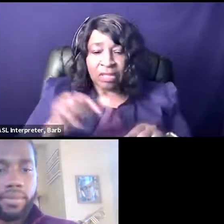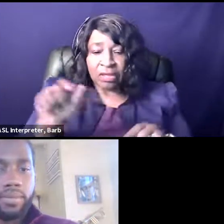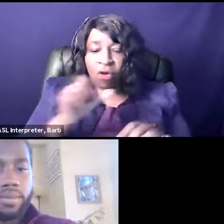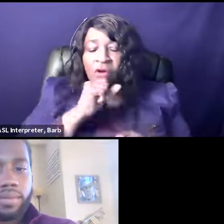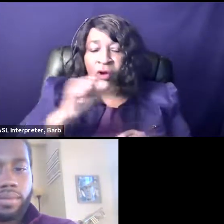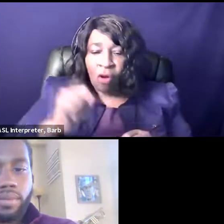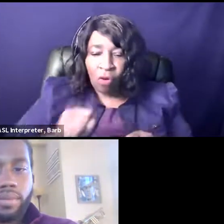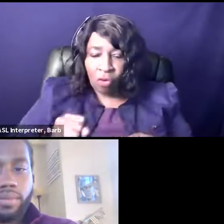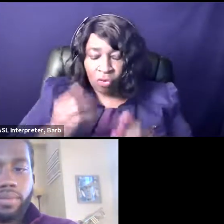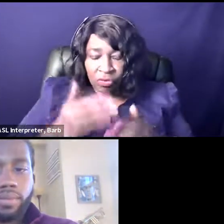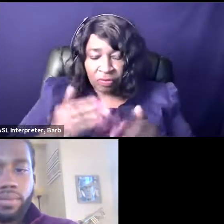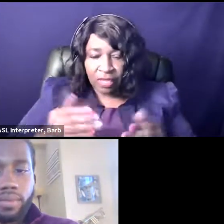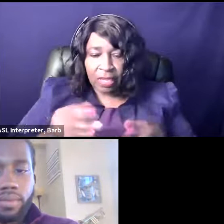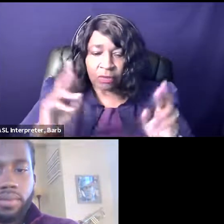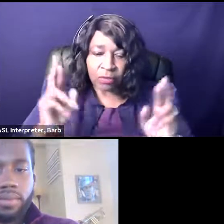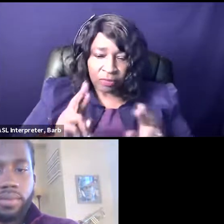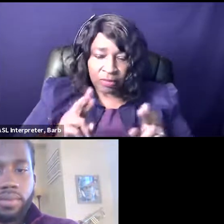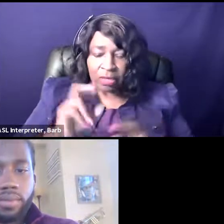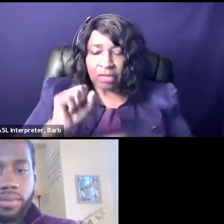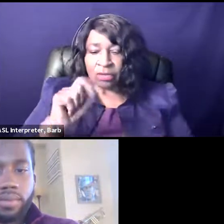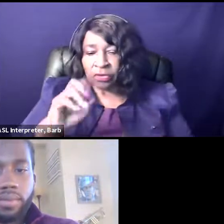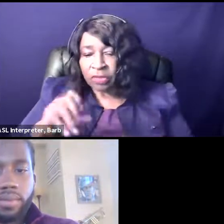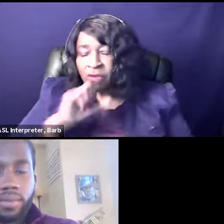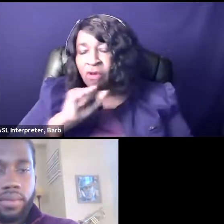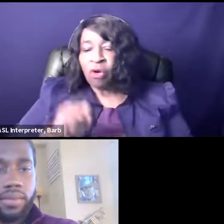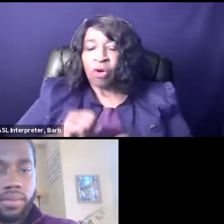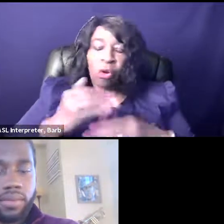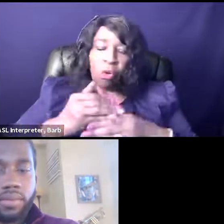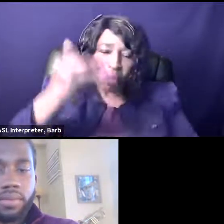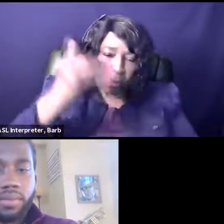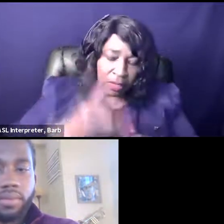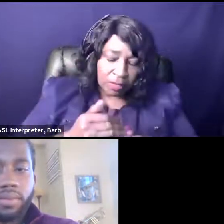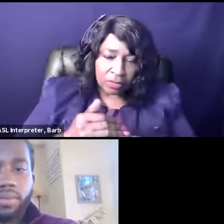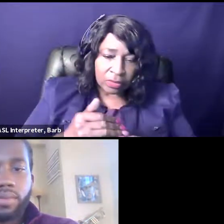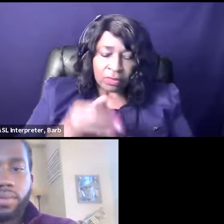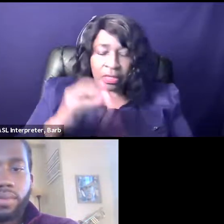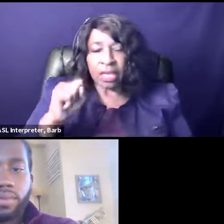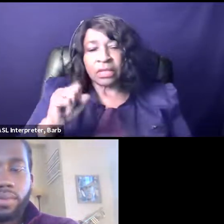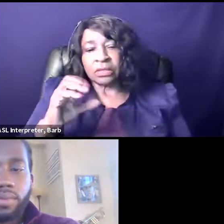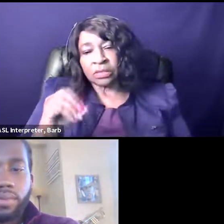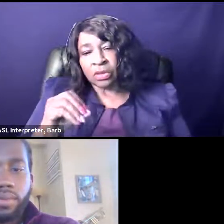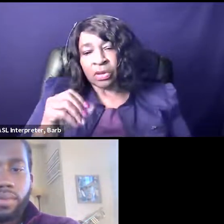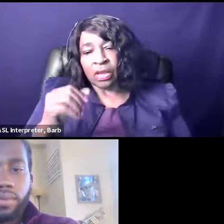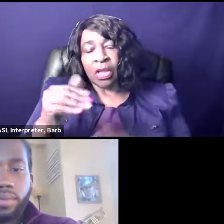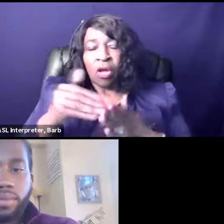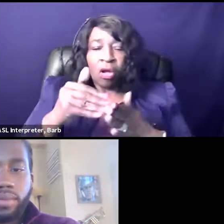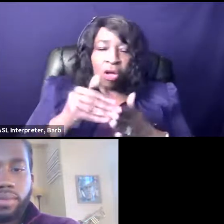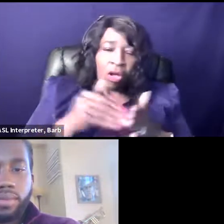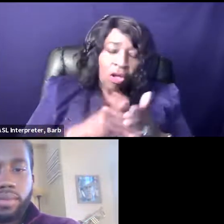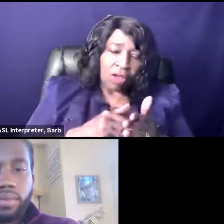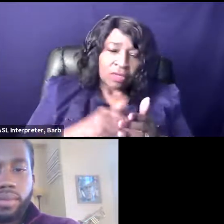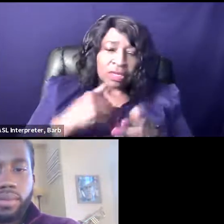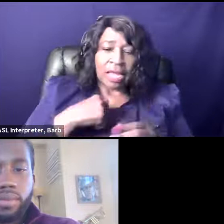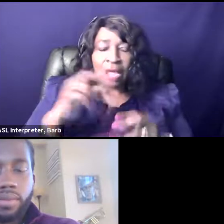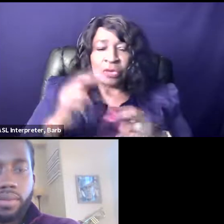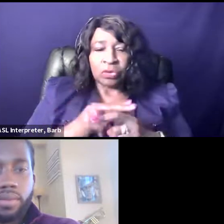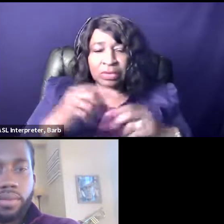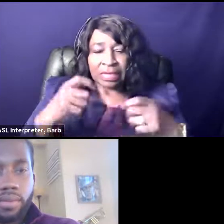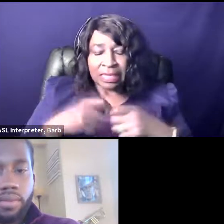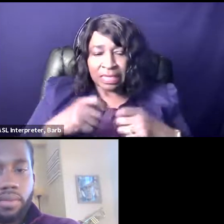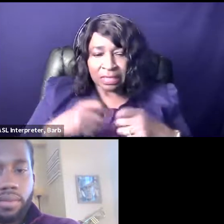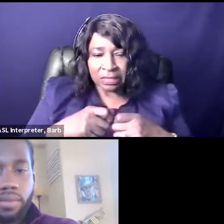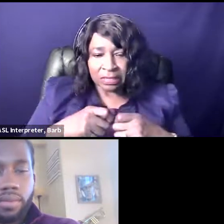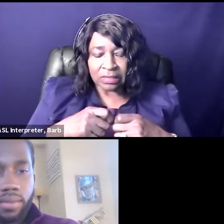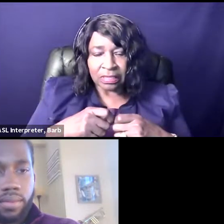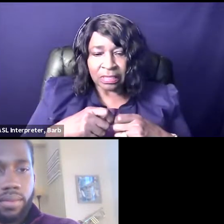no insulation, older windows. And so I often use the energy use intensity metric